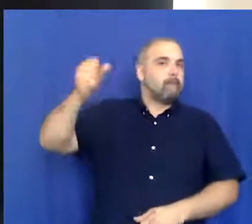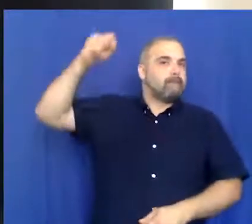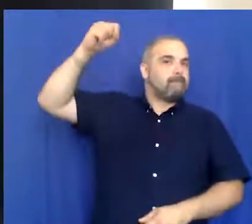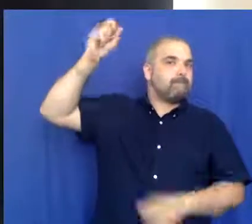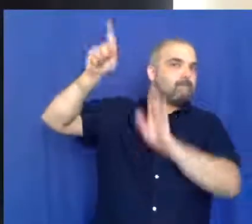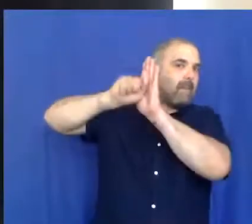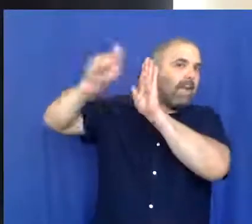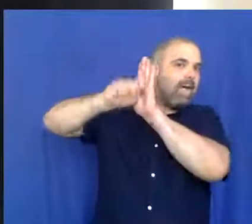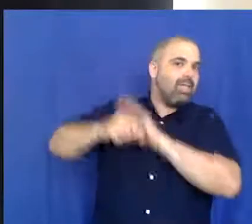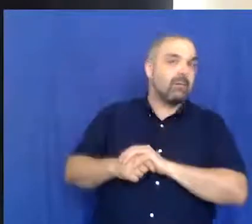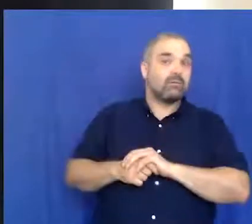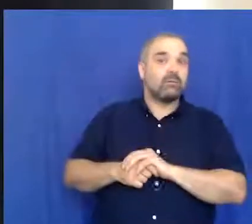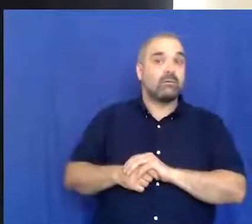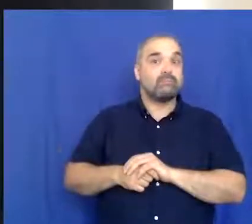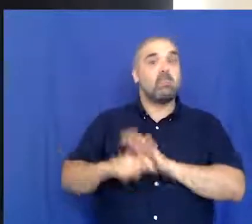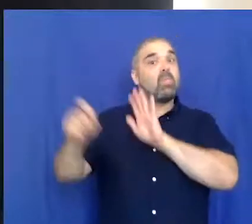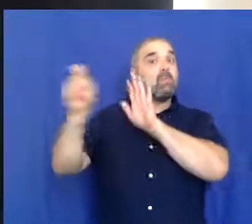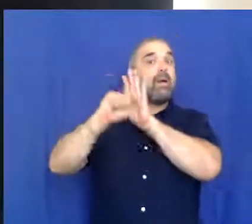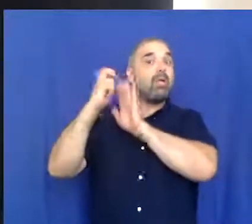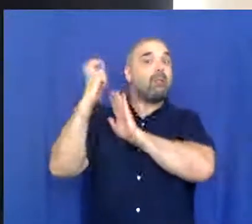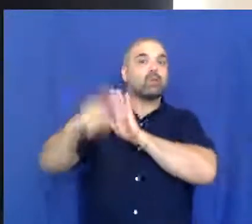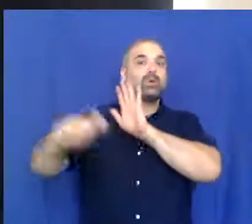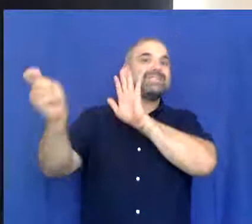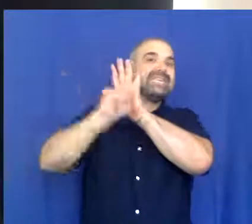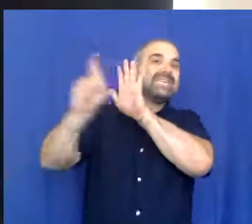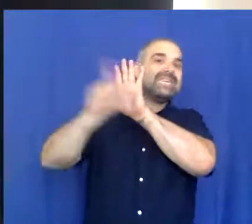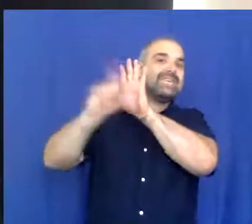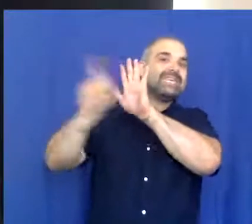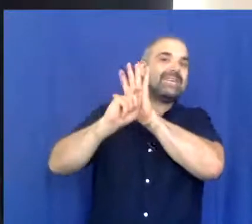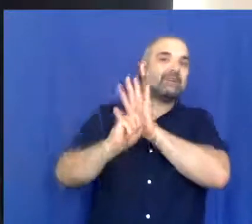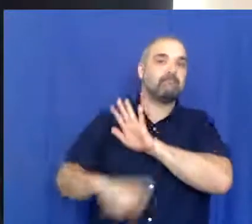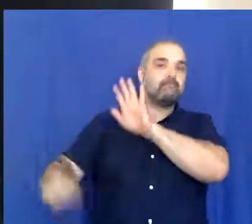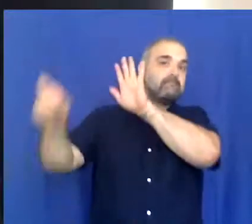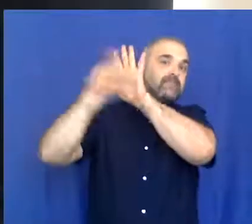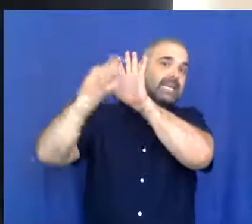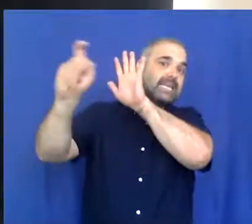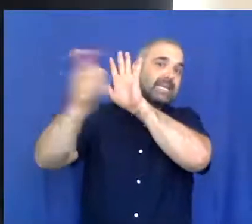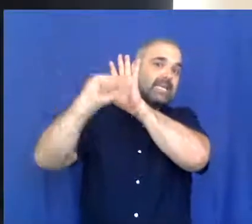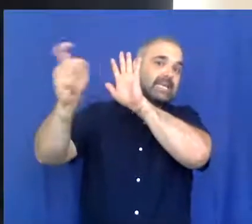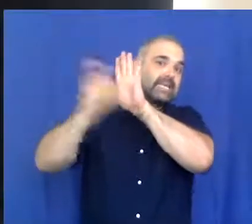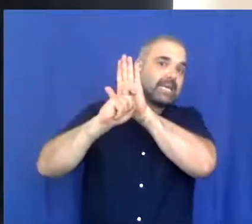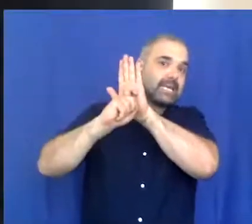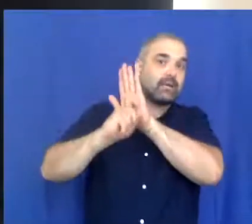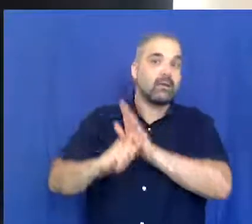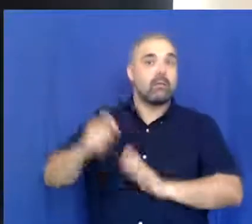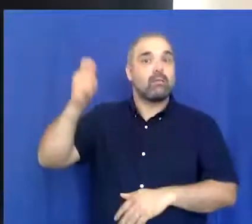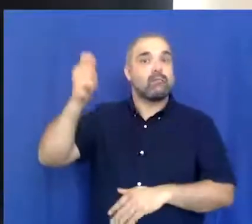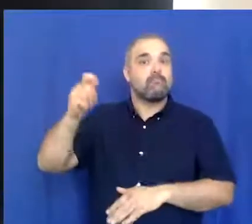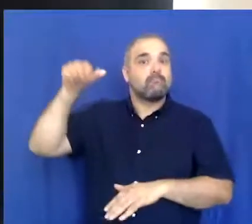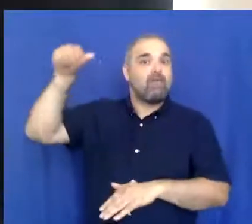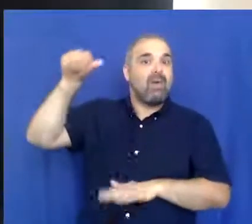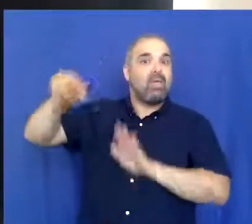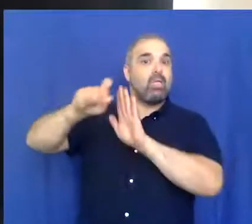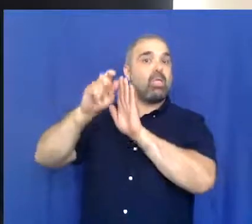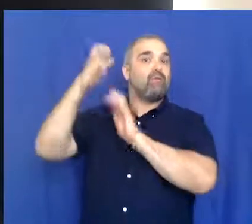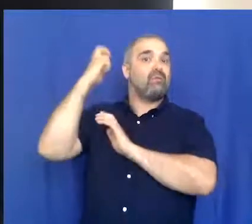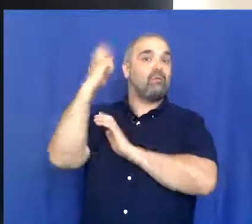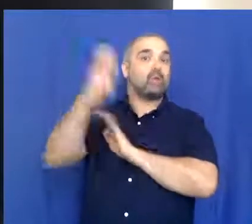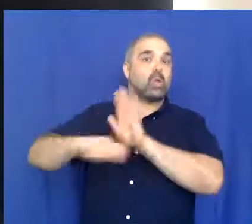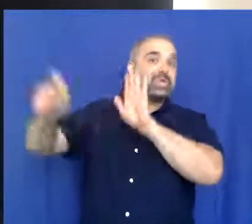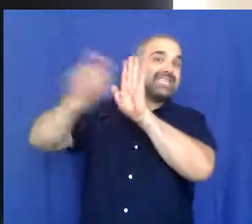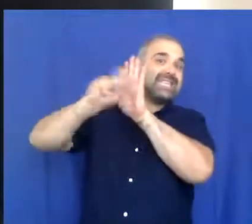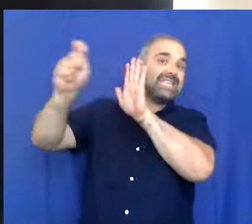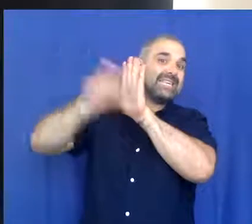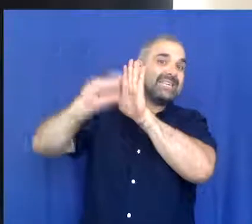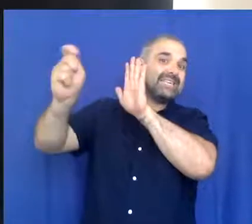bell. The bell on the bus goes ding, ding, ding, ding, ding, ding, ding, ding, ding. The